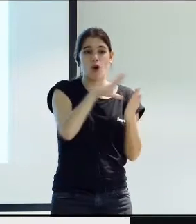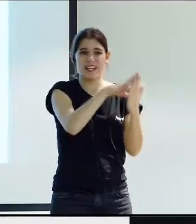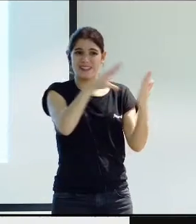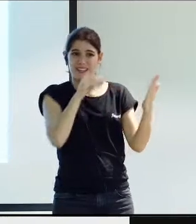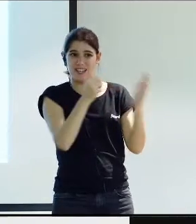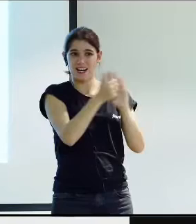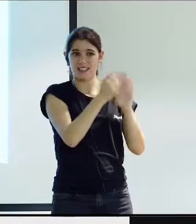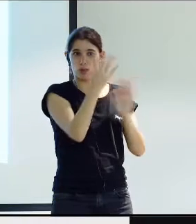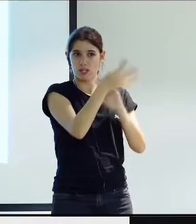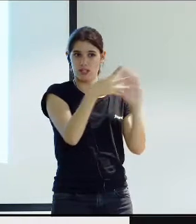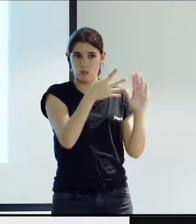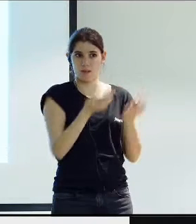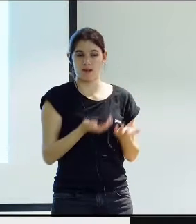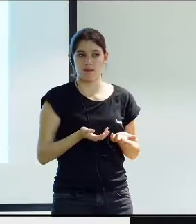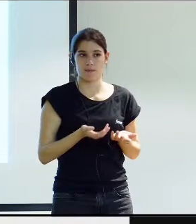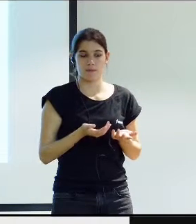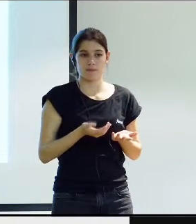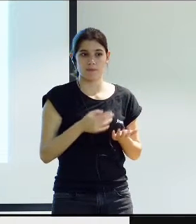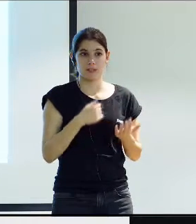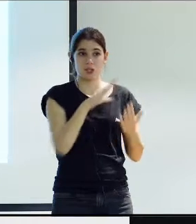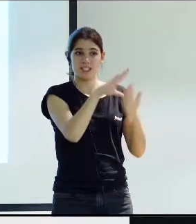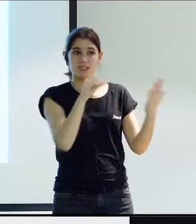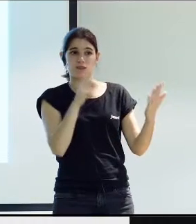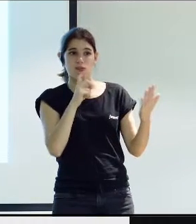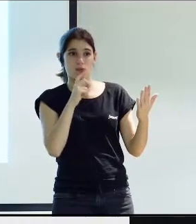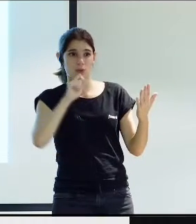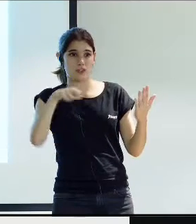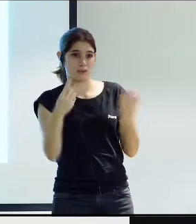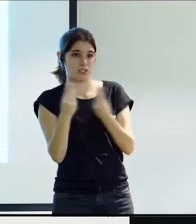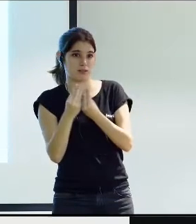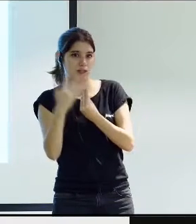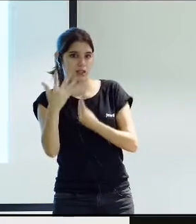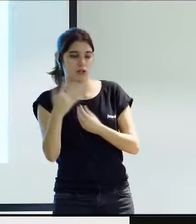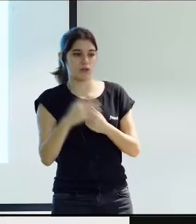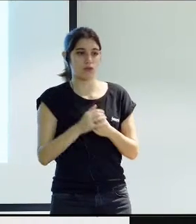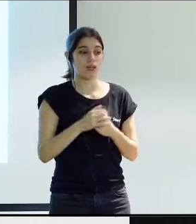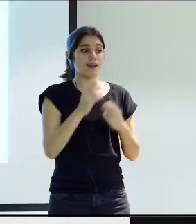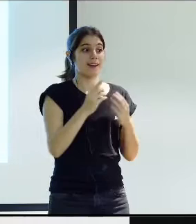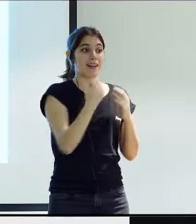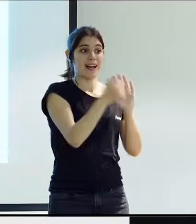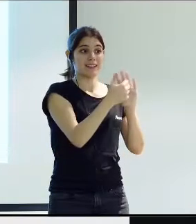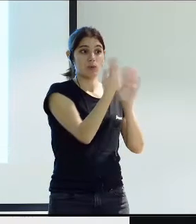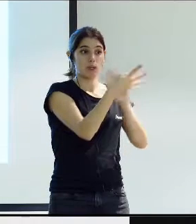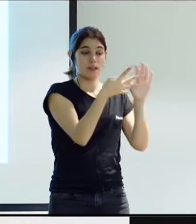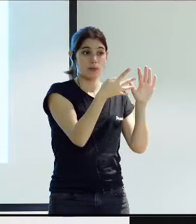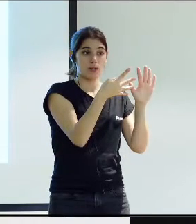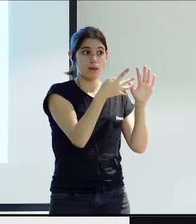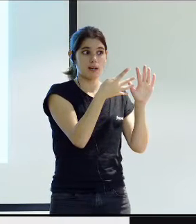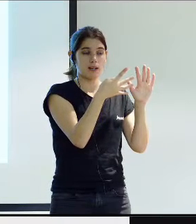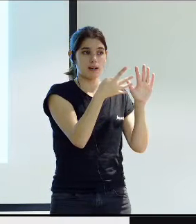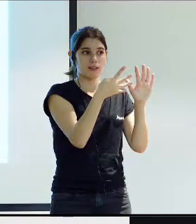is of course not so explicitly or detailed